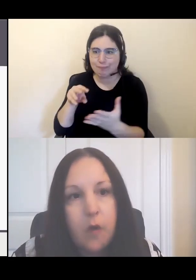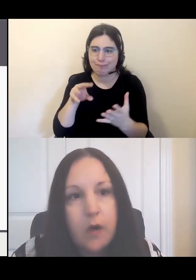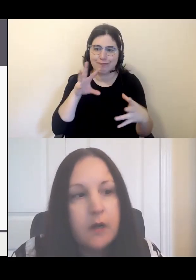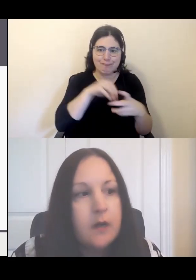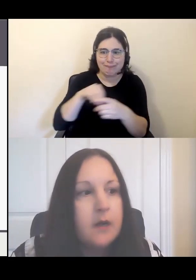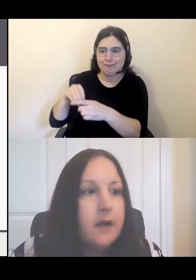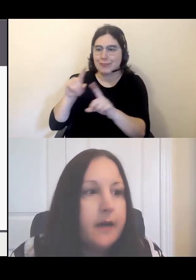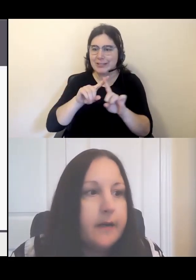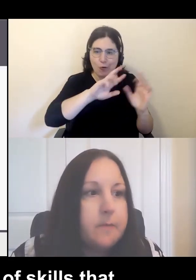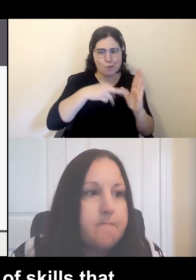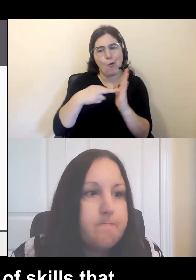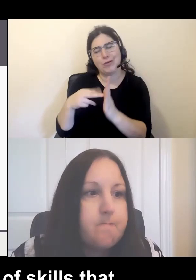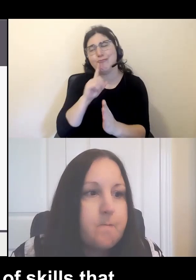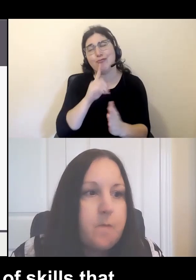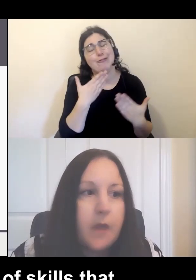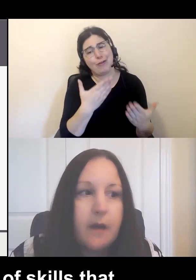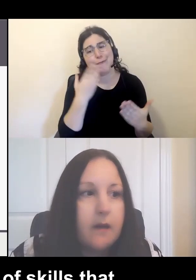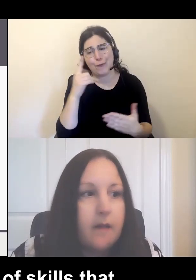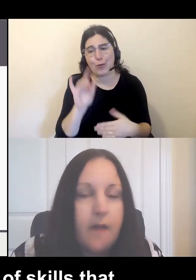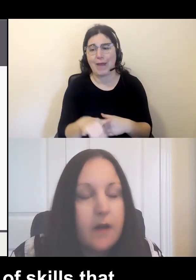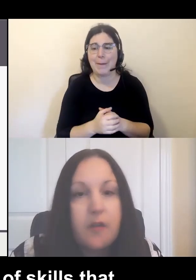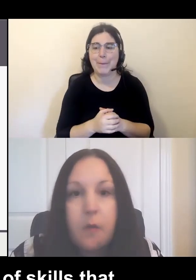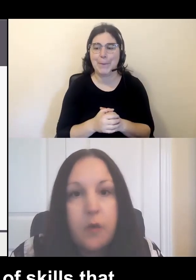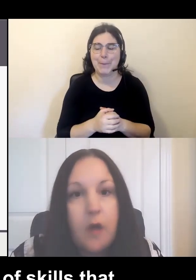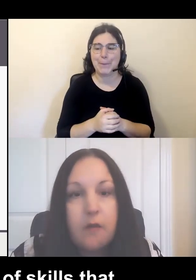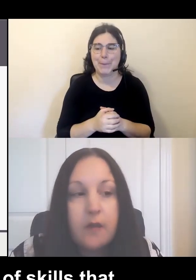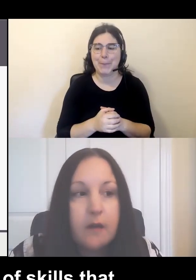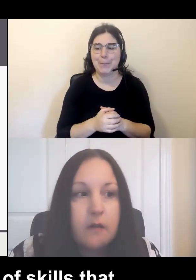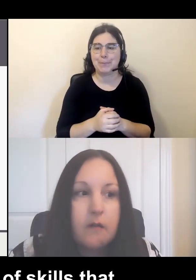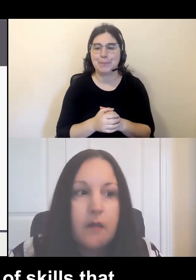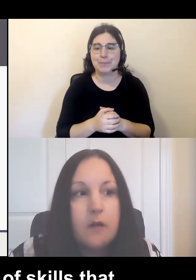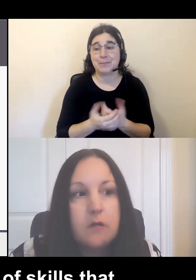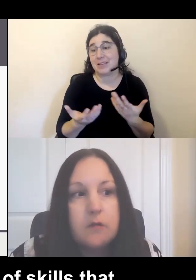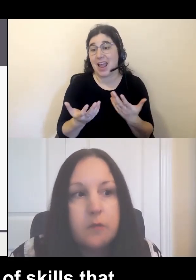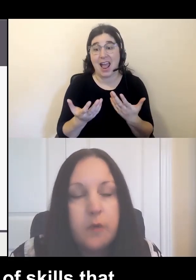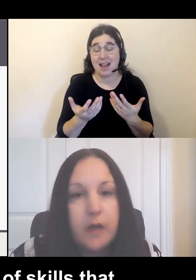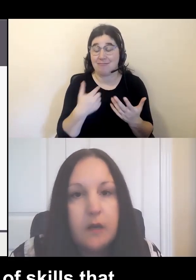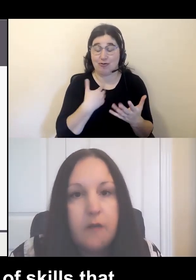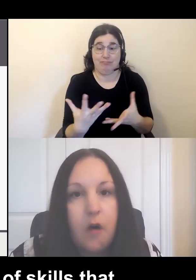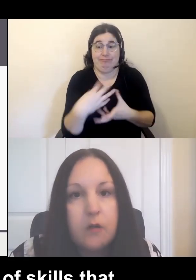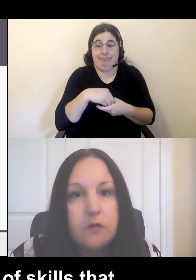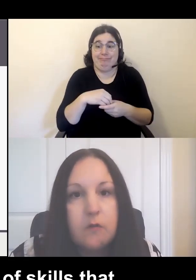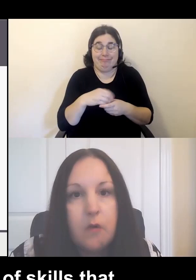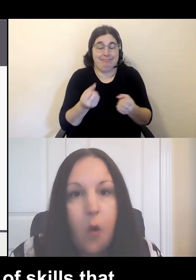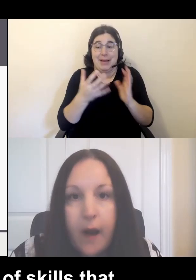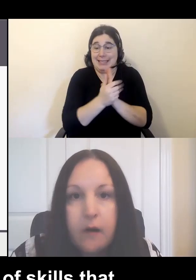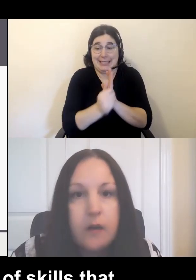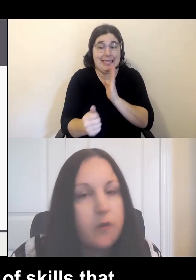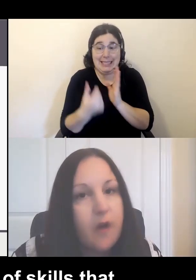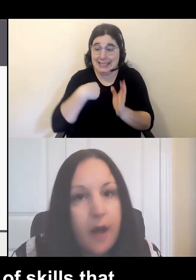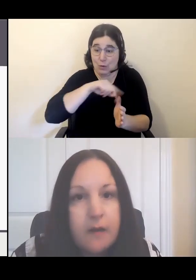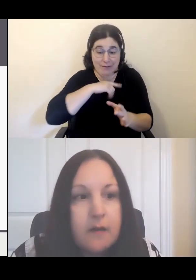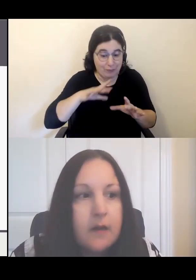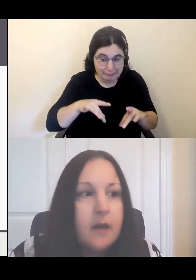grateful for. And that just comes with lots of skills that we have all